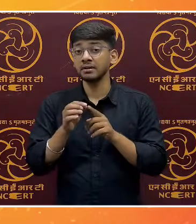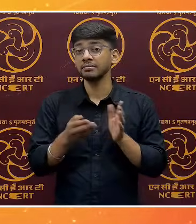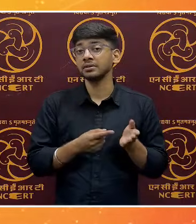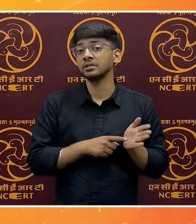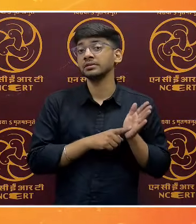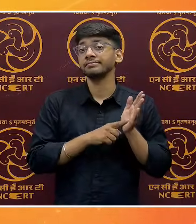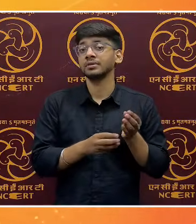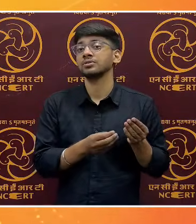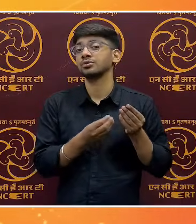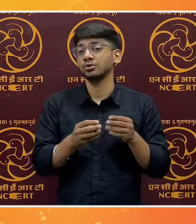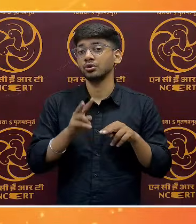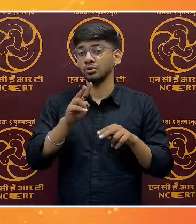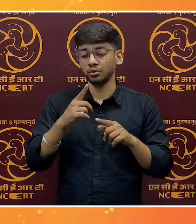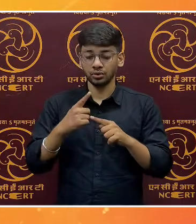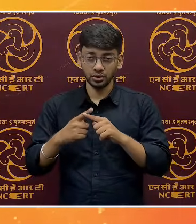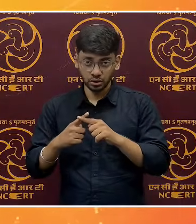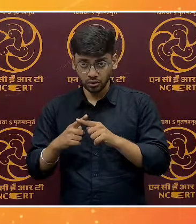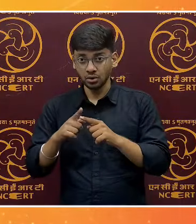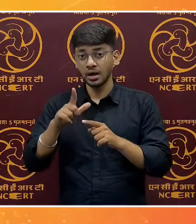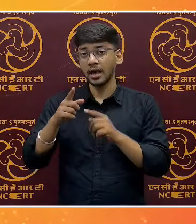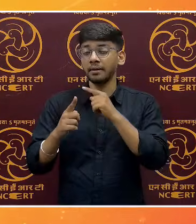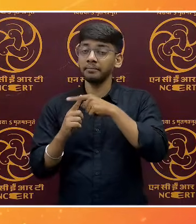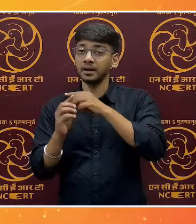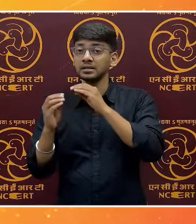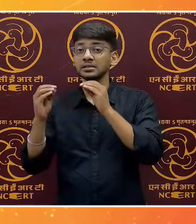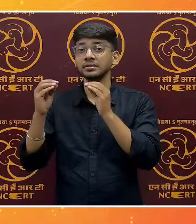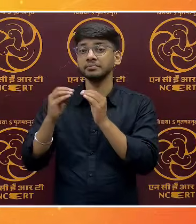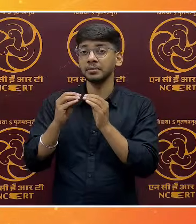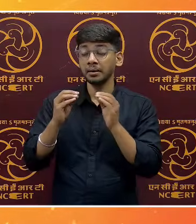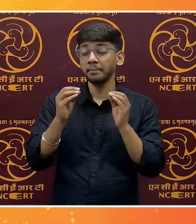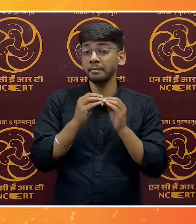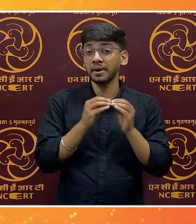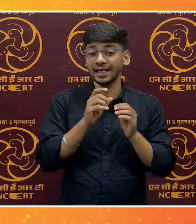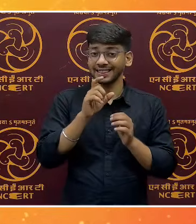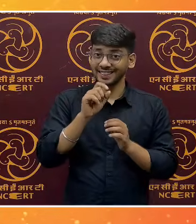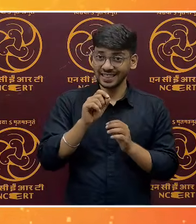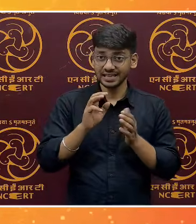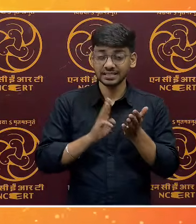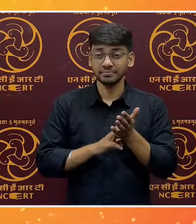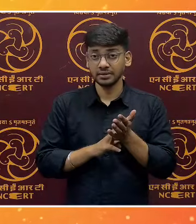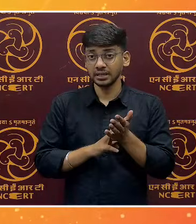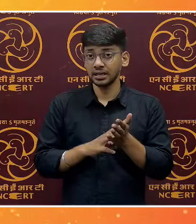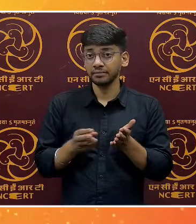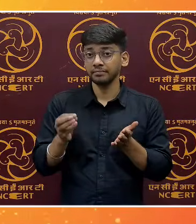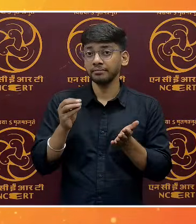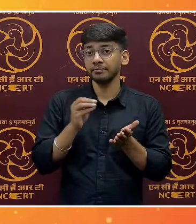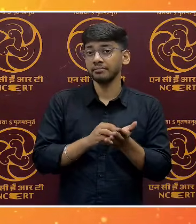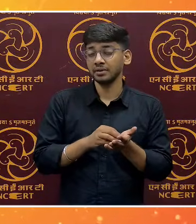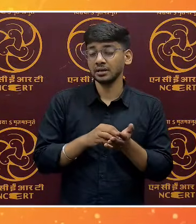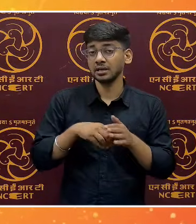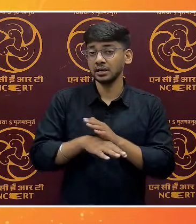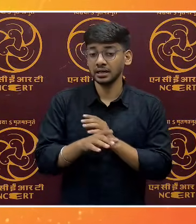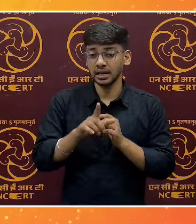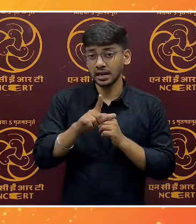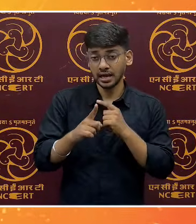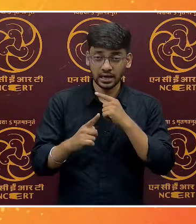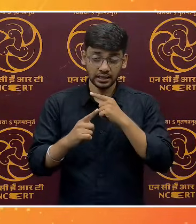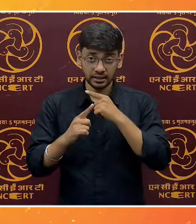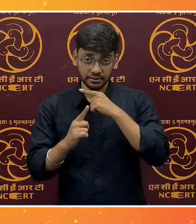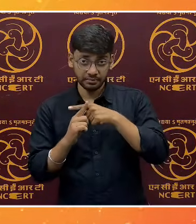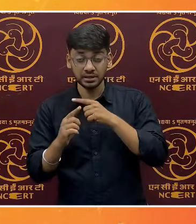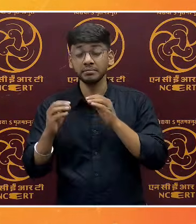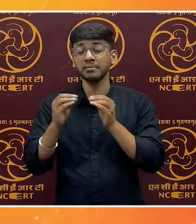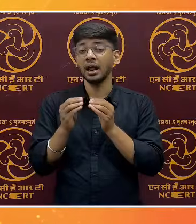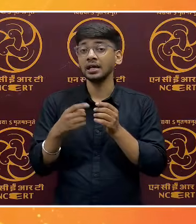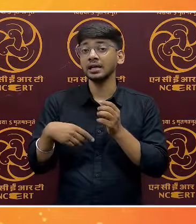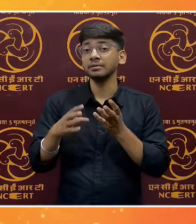2 into L plus B. Here length is 15 and breadth is 10 meter. We have to put the value in length and breadth, then we